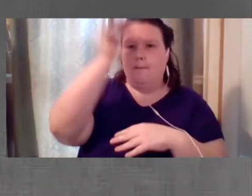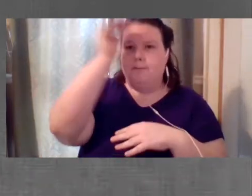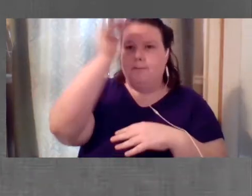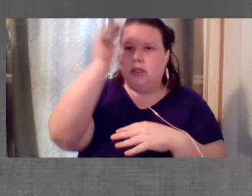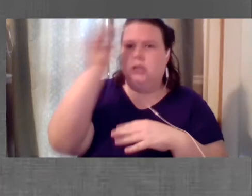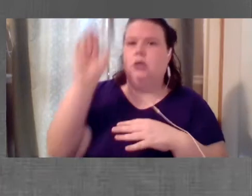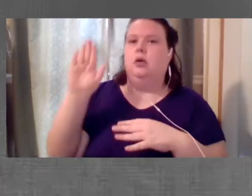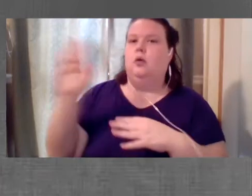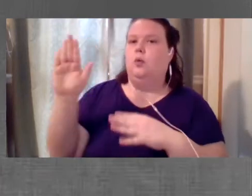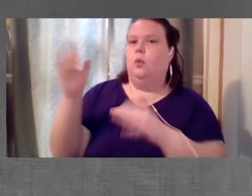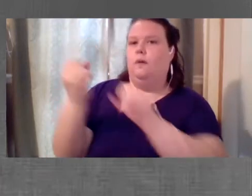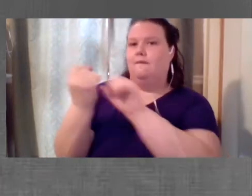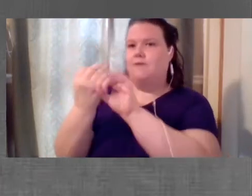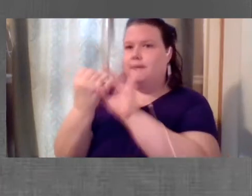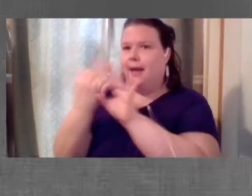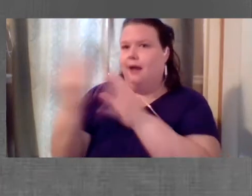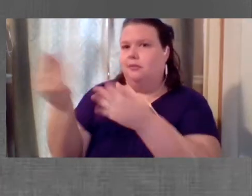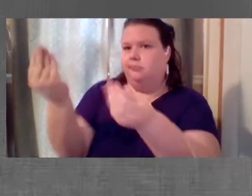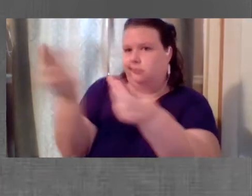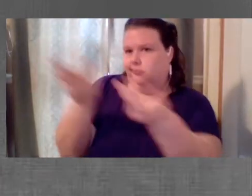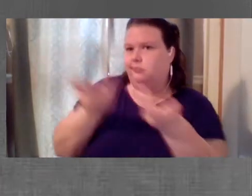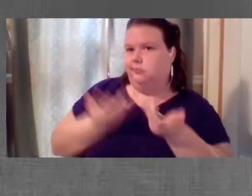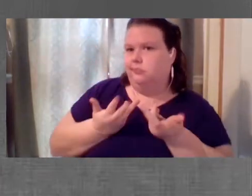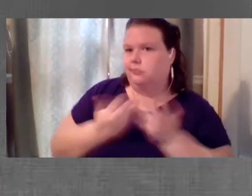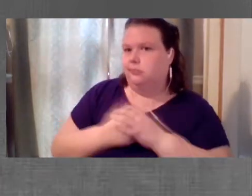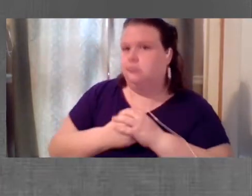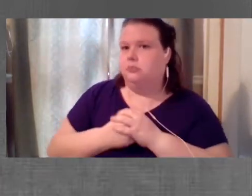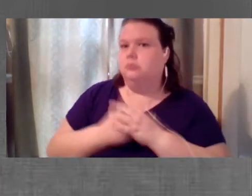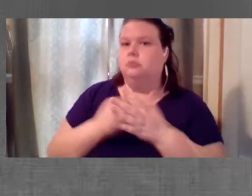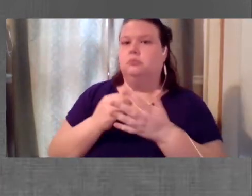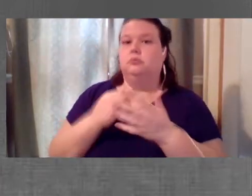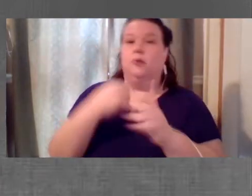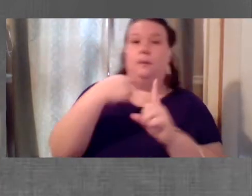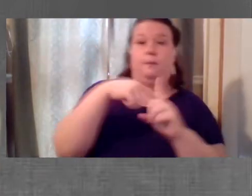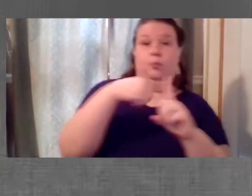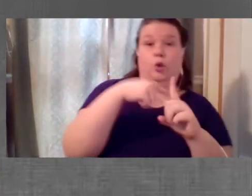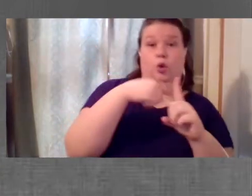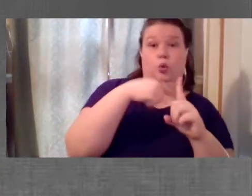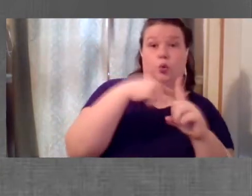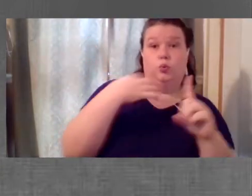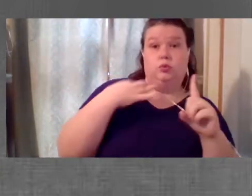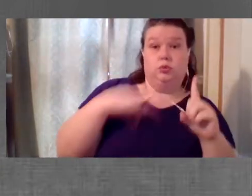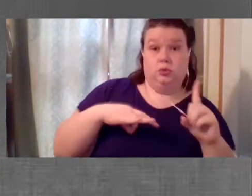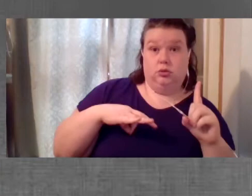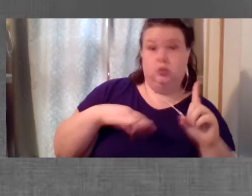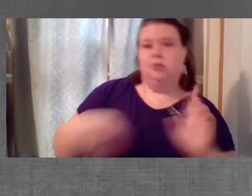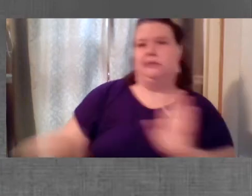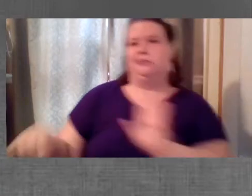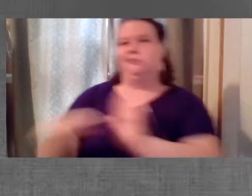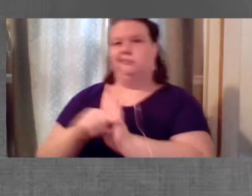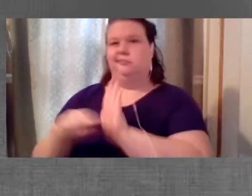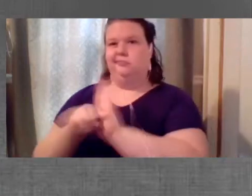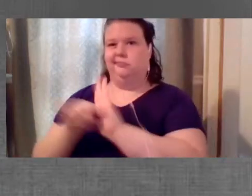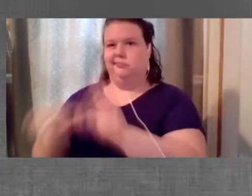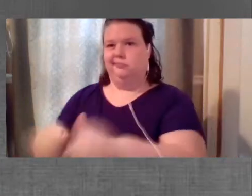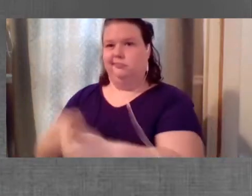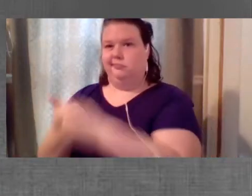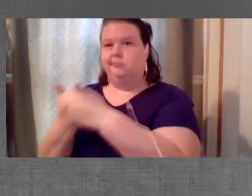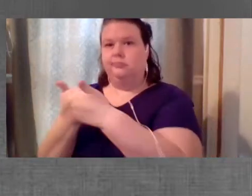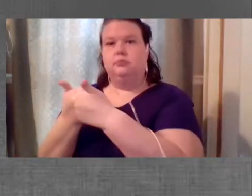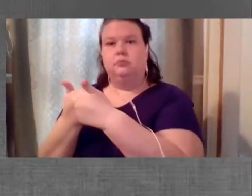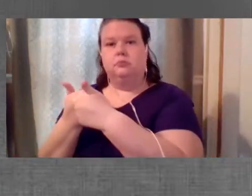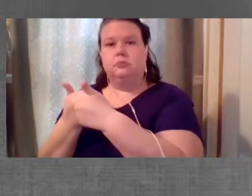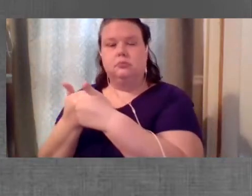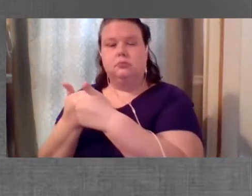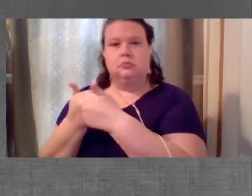on those options. Yes. On, uh, the pros and cons or perceived opportunities and challenges that you think of